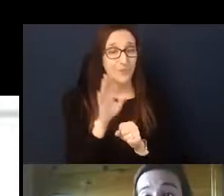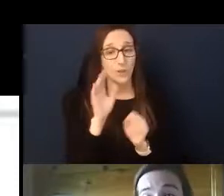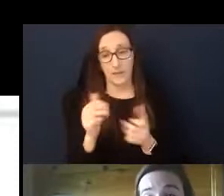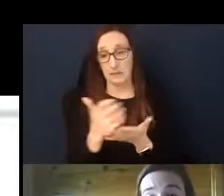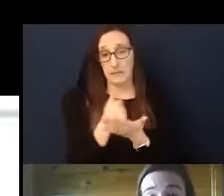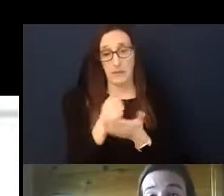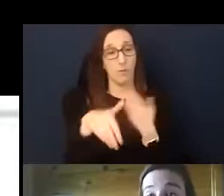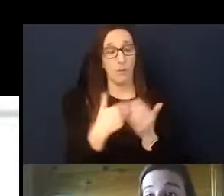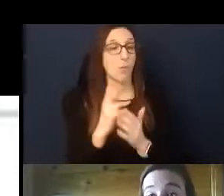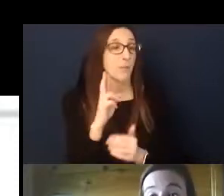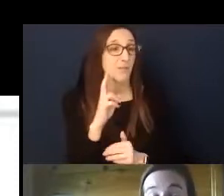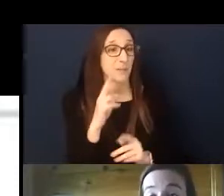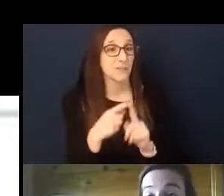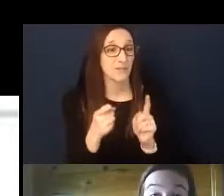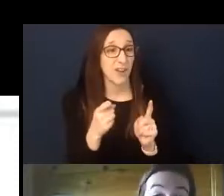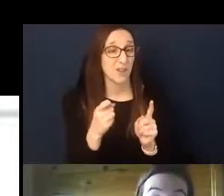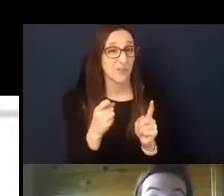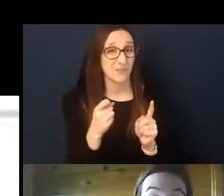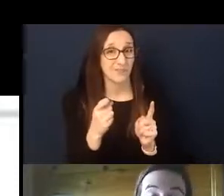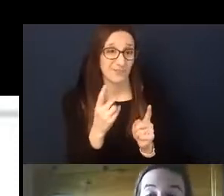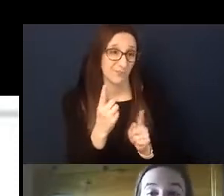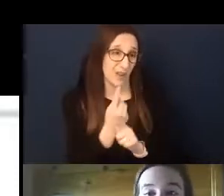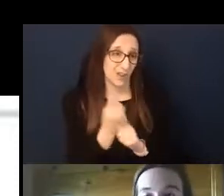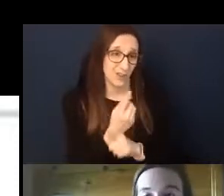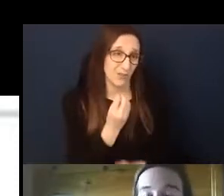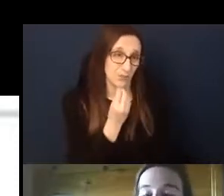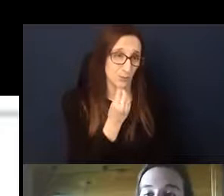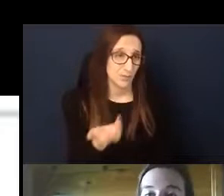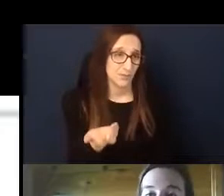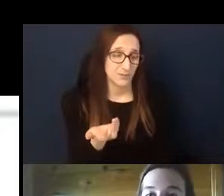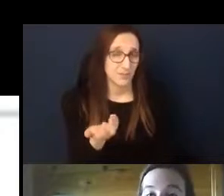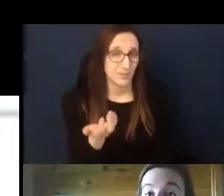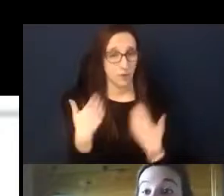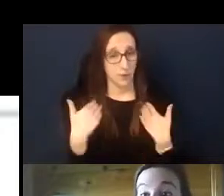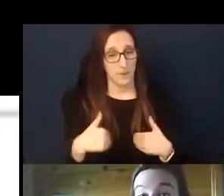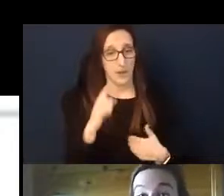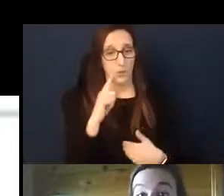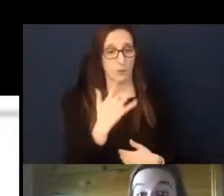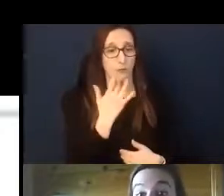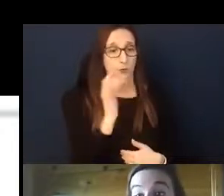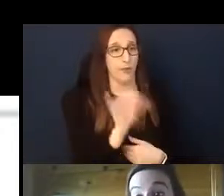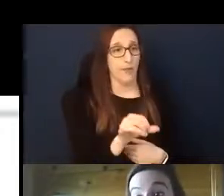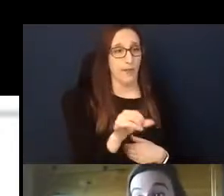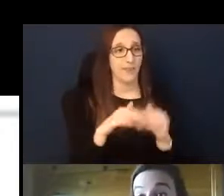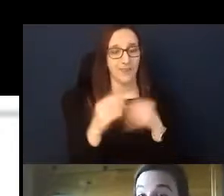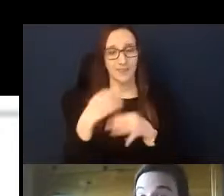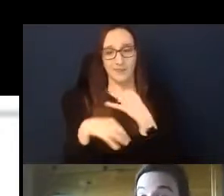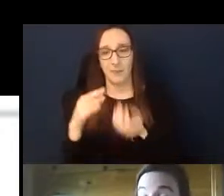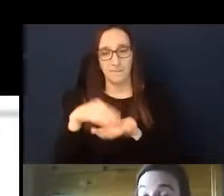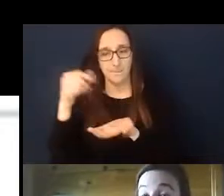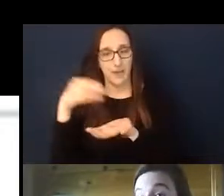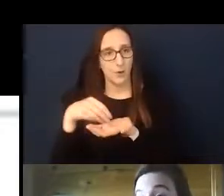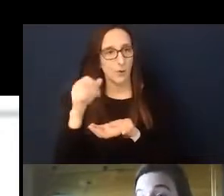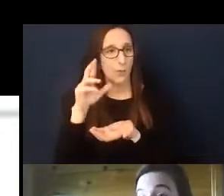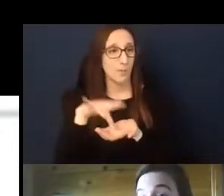those nutrients from whatever they're trying to sell you through your food, and your body's gonna like it better than having it in a powder or a pill.